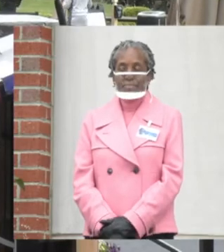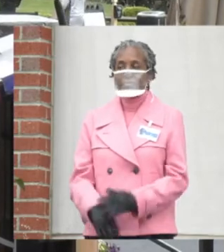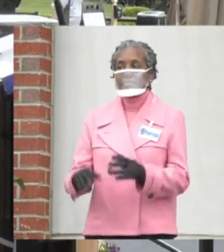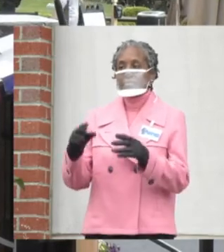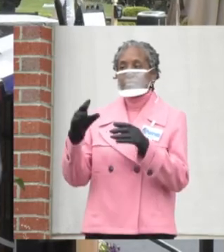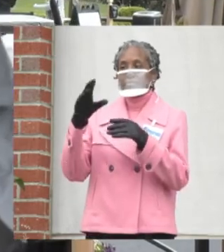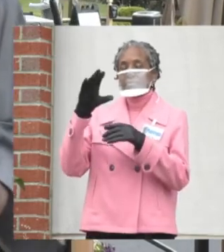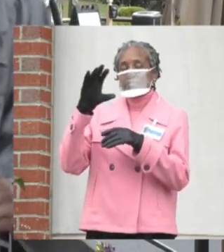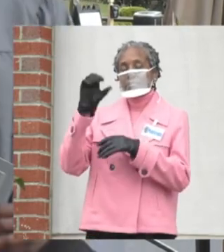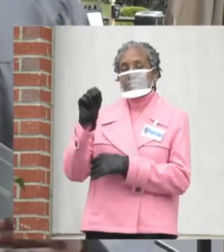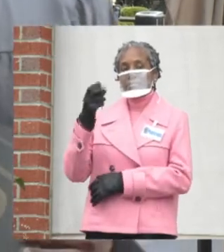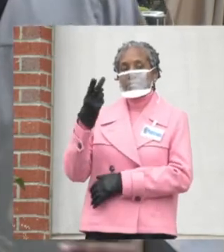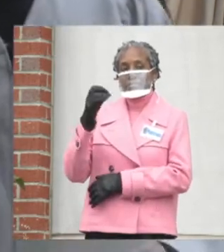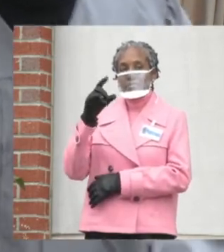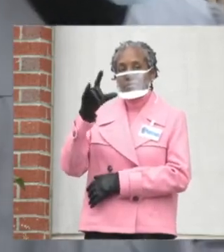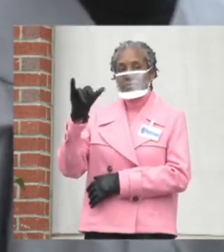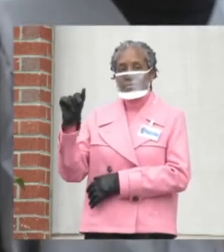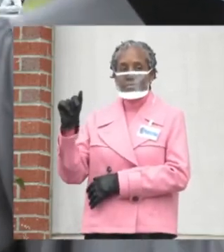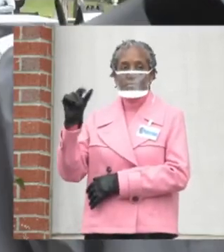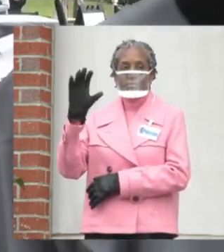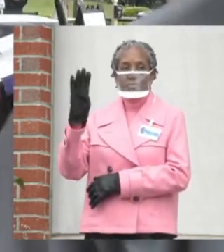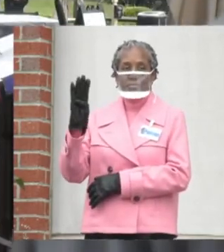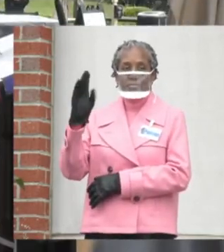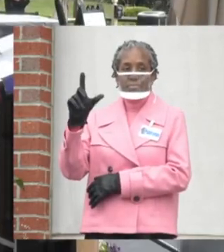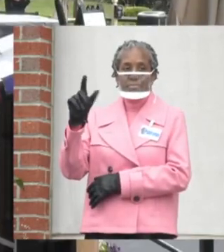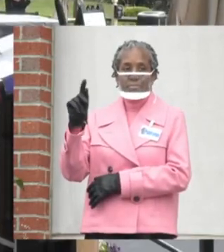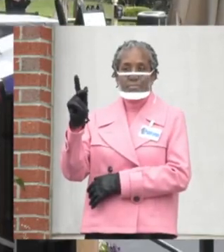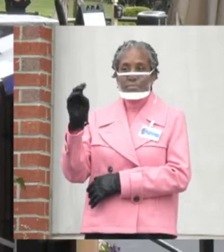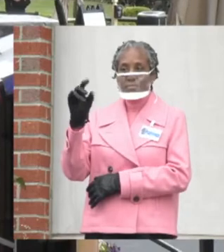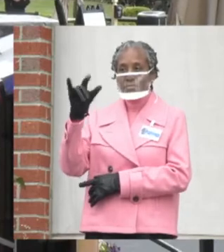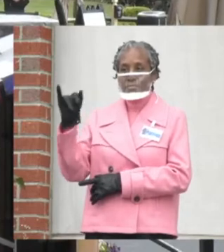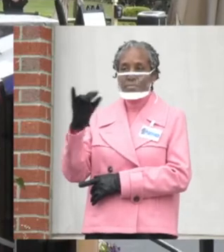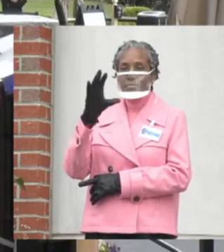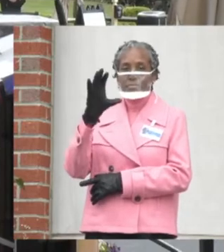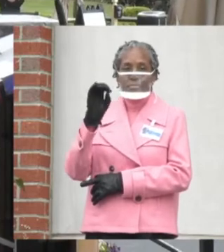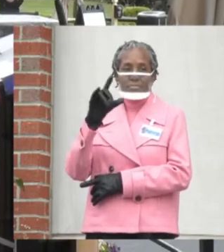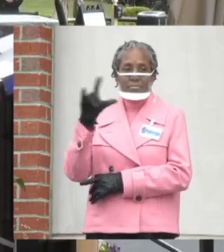Sherlina Blakeney, Criminal Justice Technology.